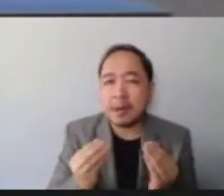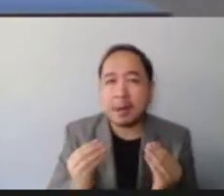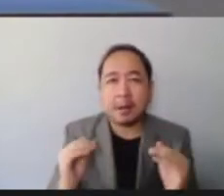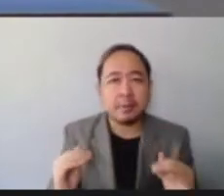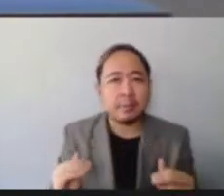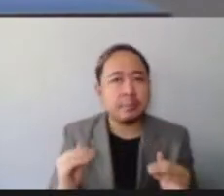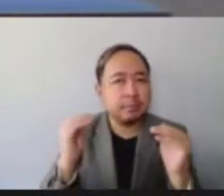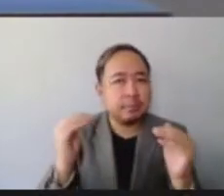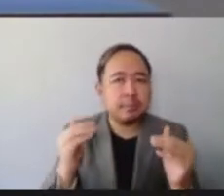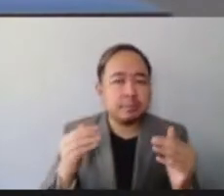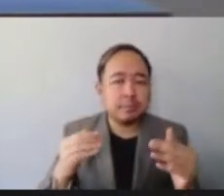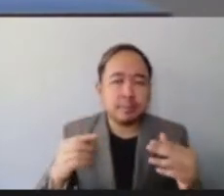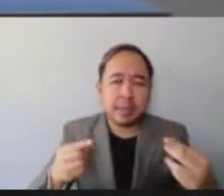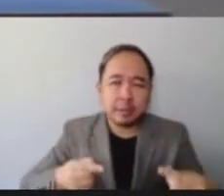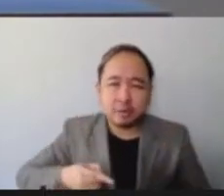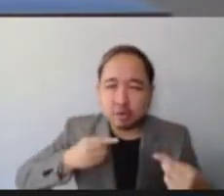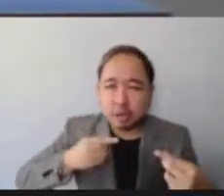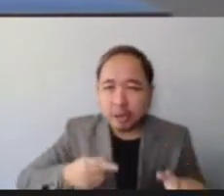challenges